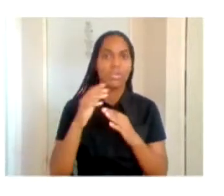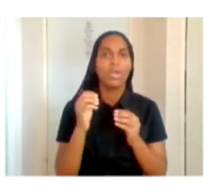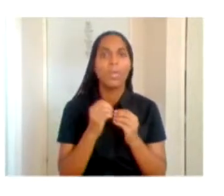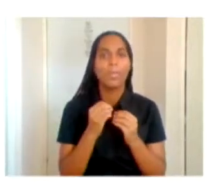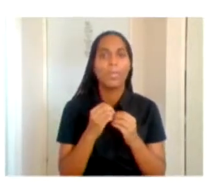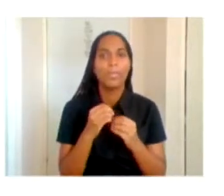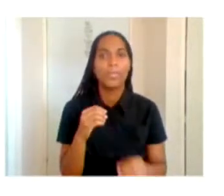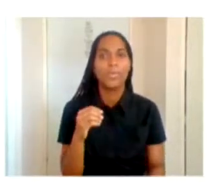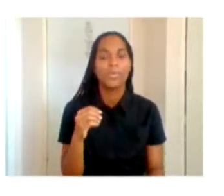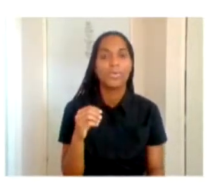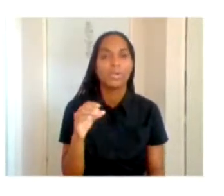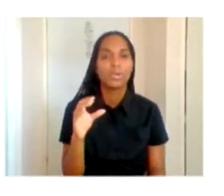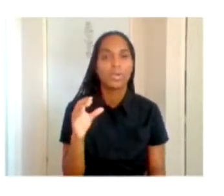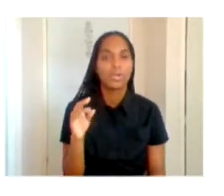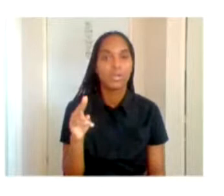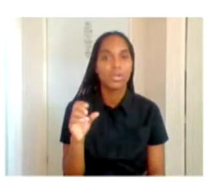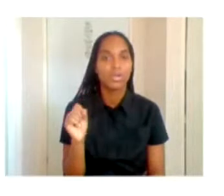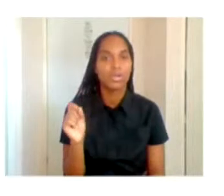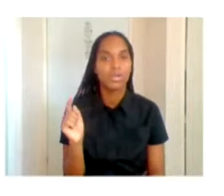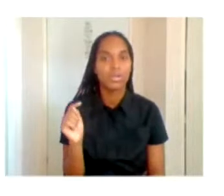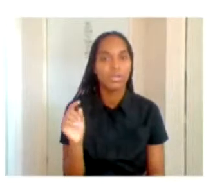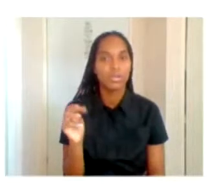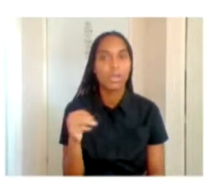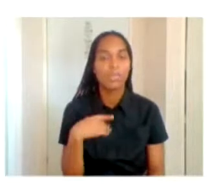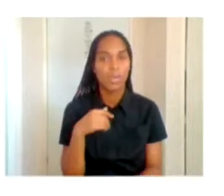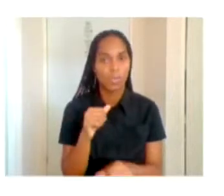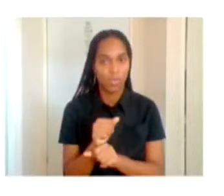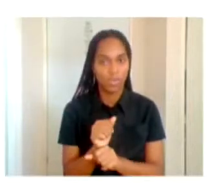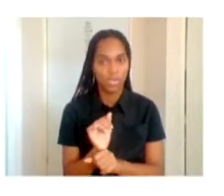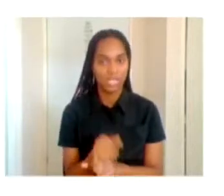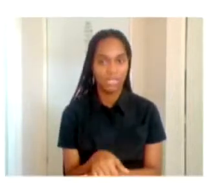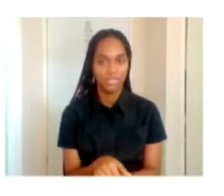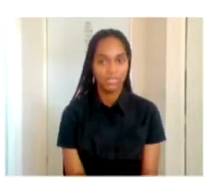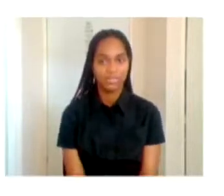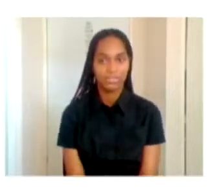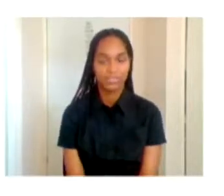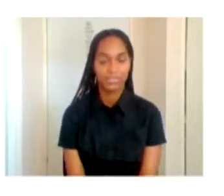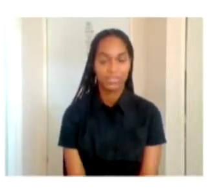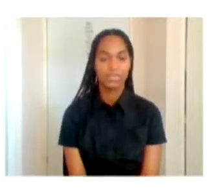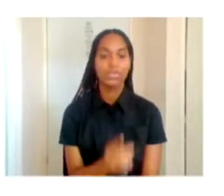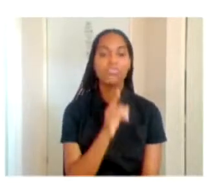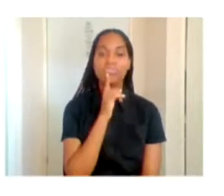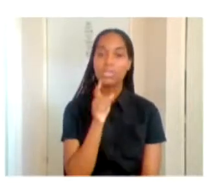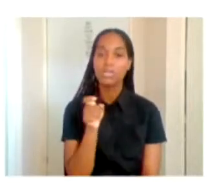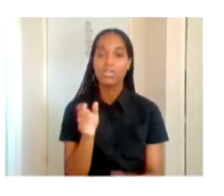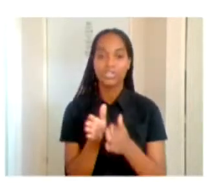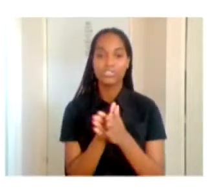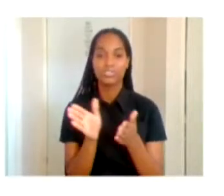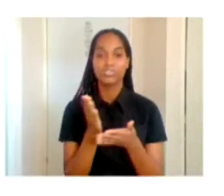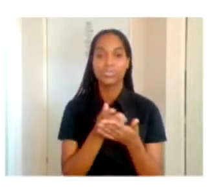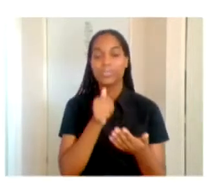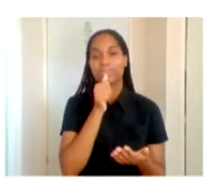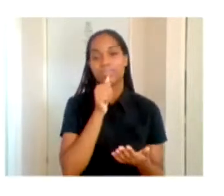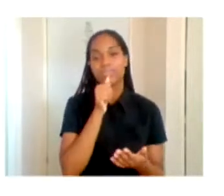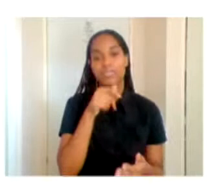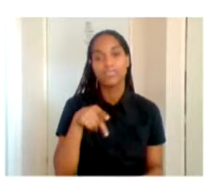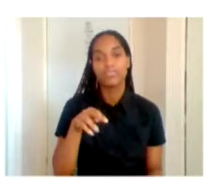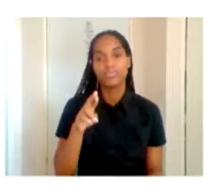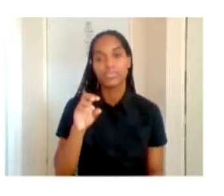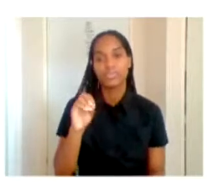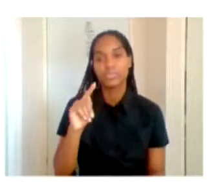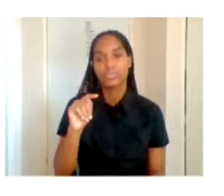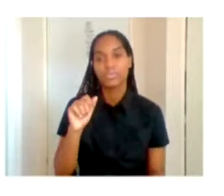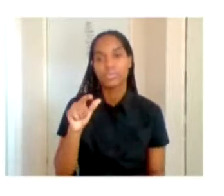that. And we work on that. And there really are generally some private protocols if we need to adopt things. For example,